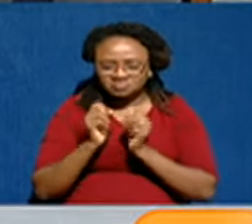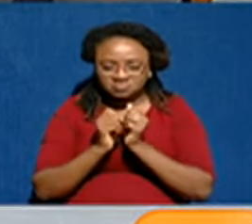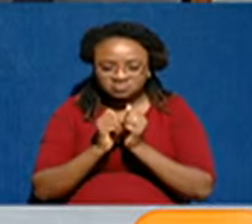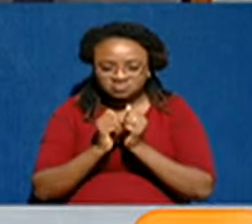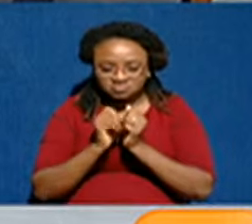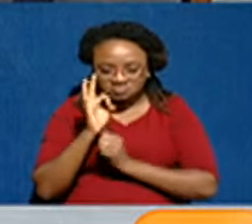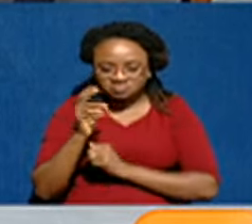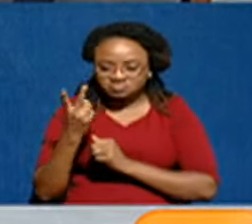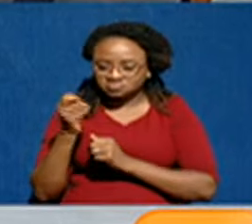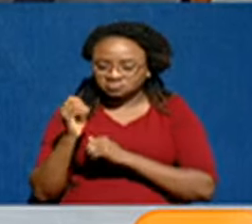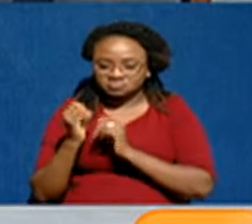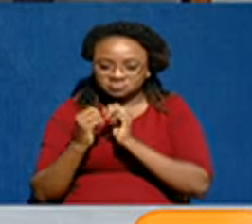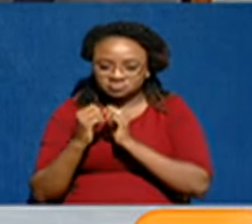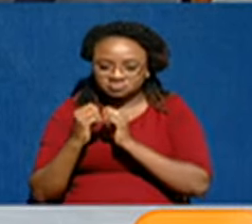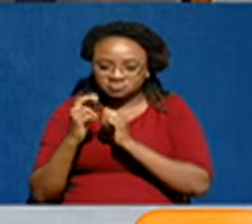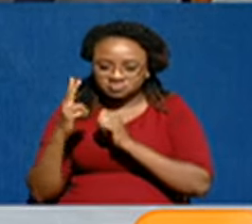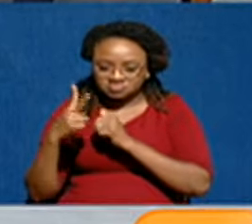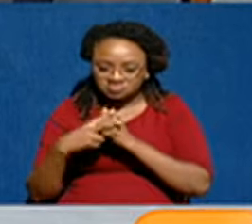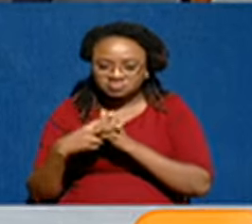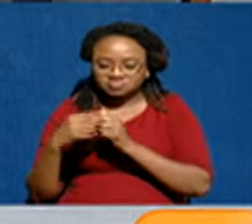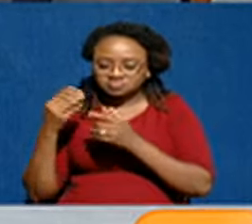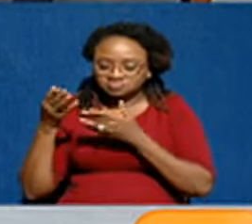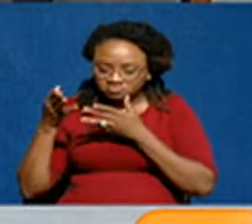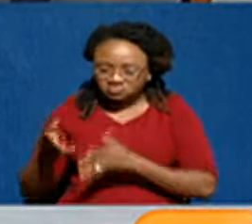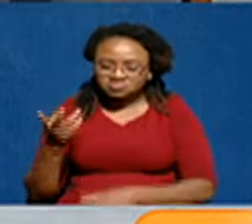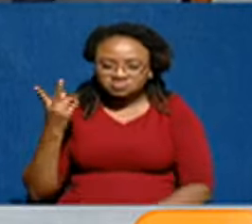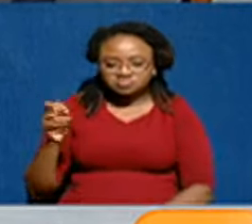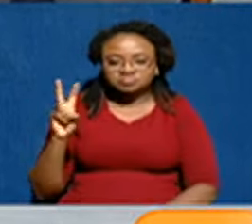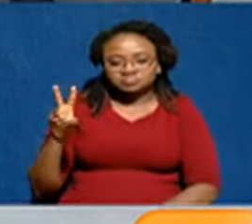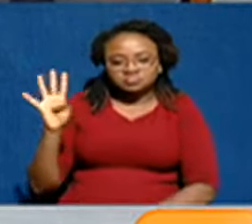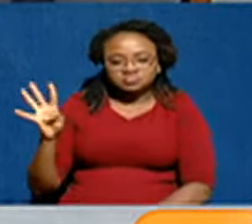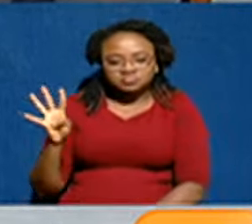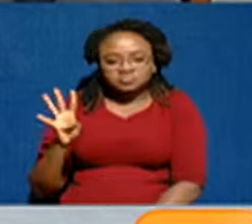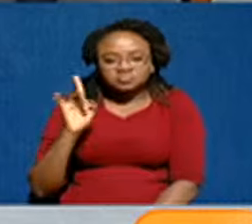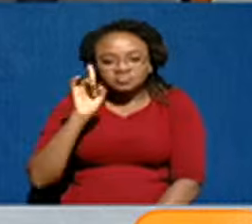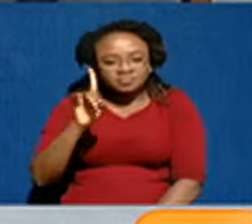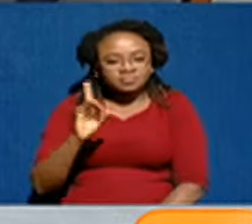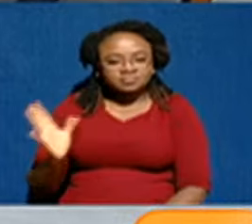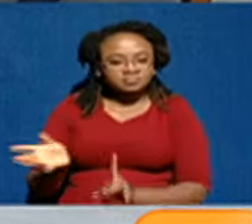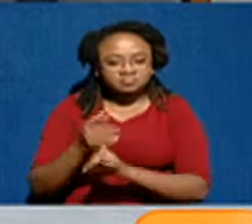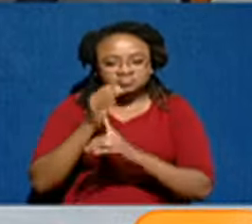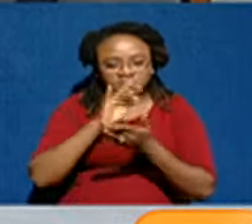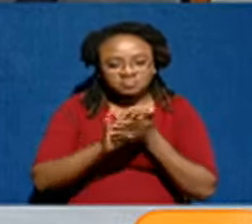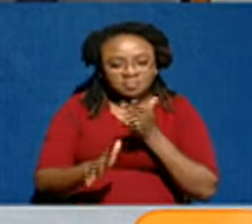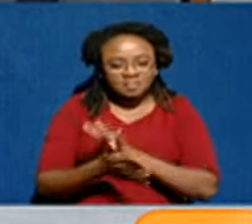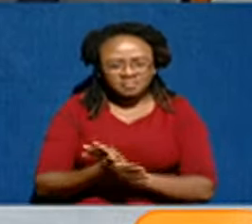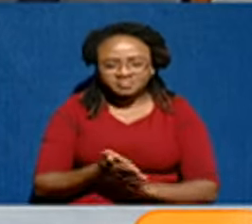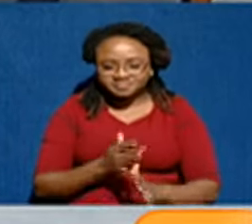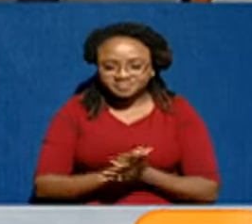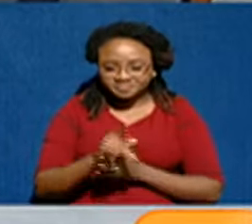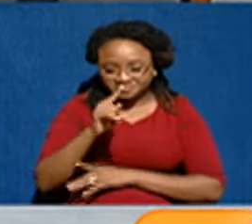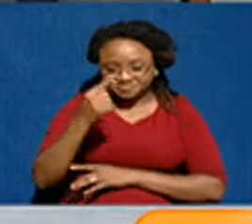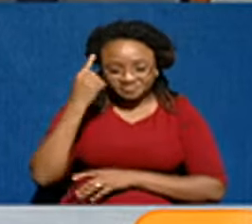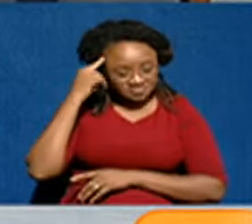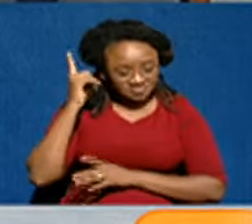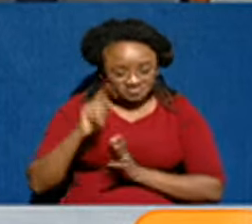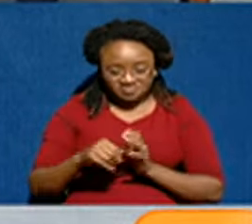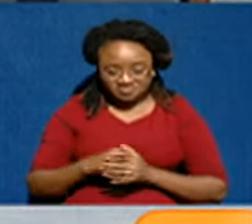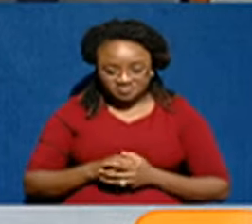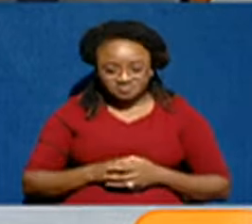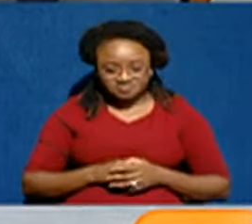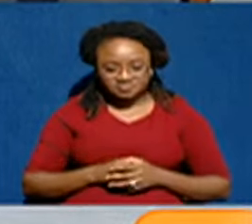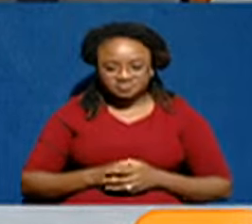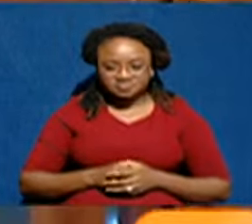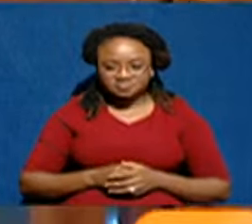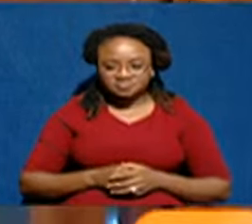2017, and now. Nothing has been achieved. What do you think will be? Are we trying to reinvent the wheel? I